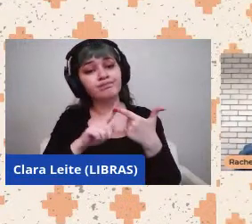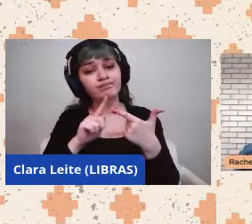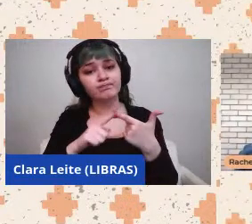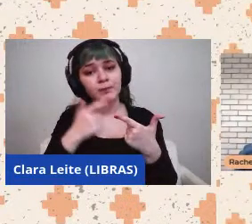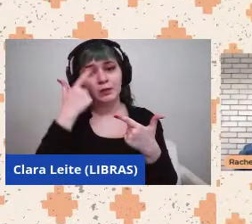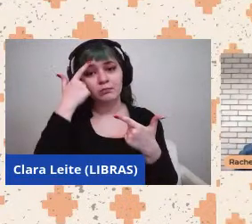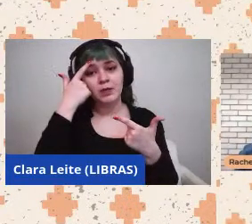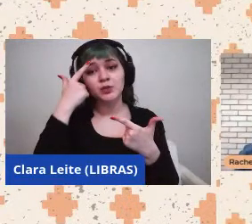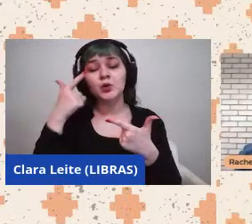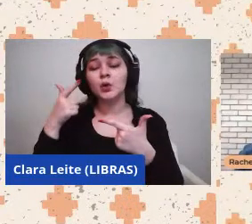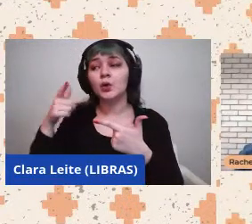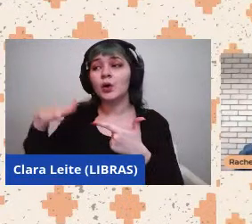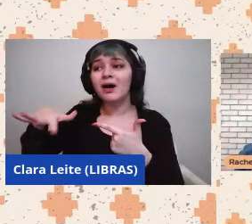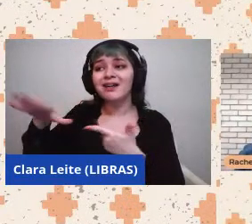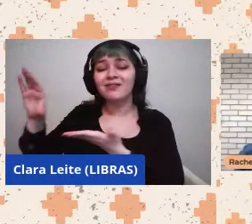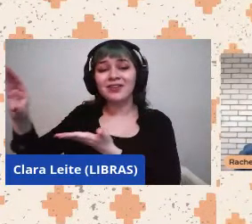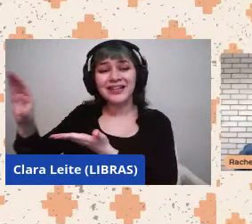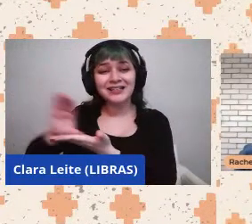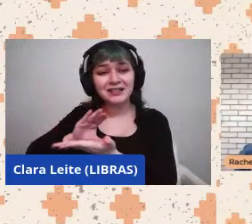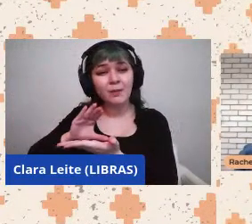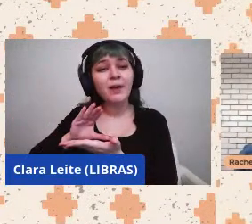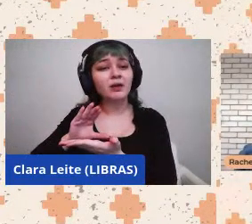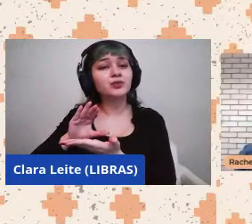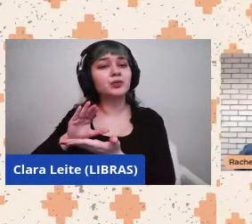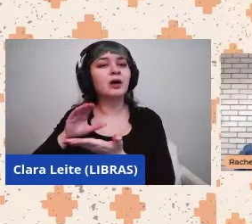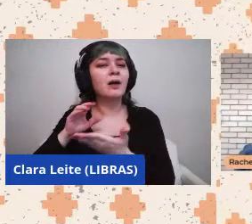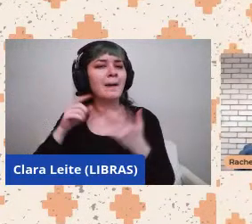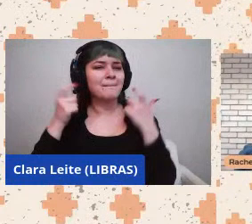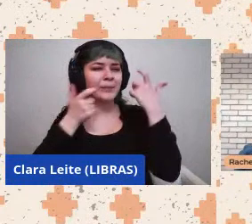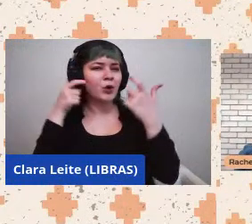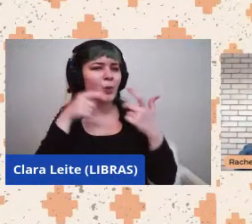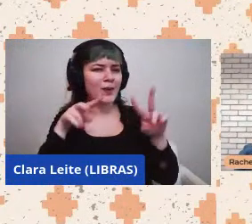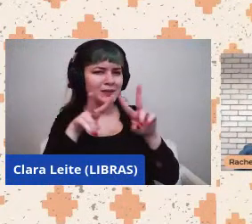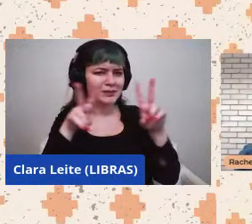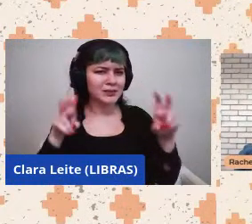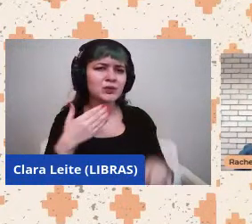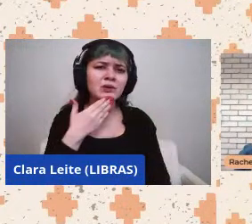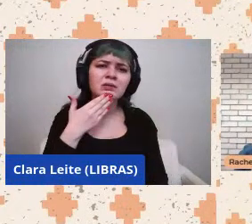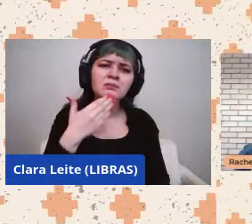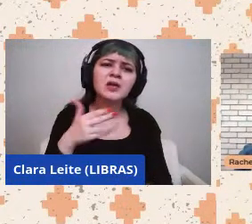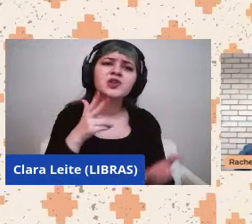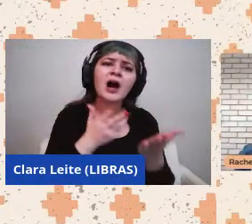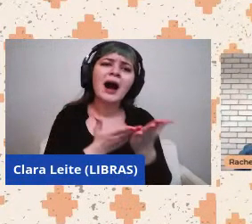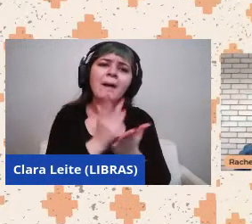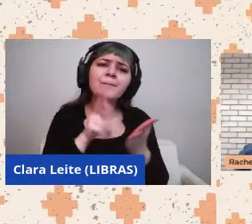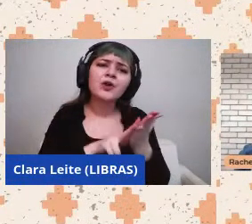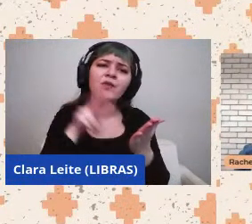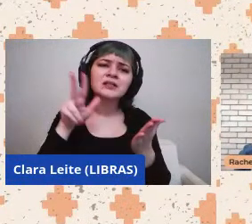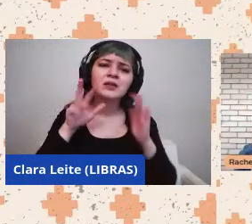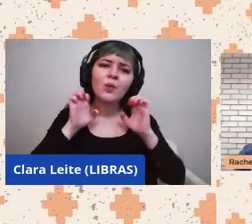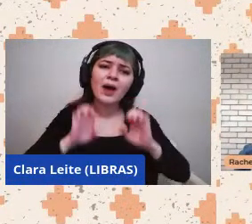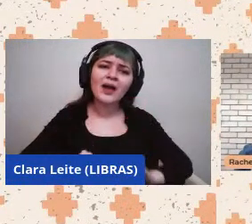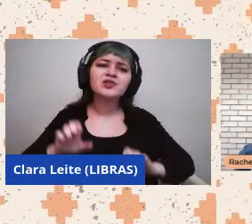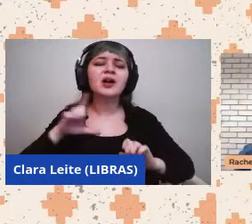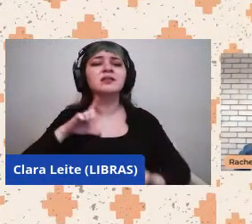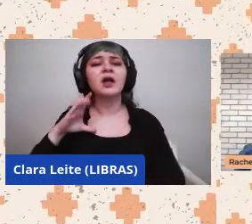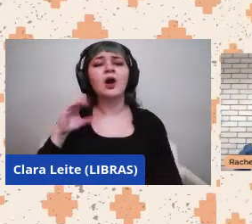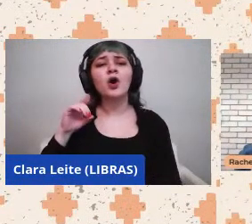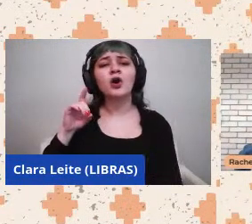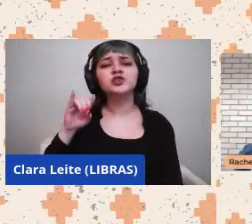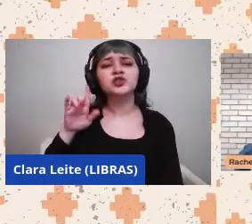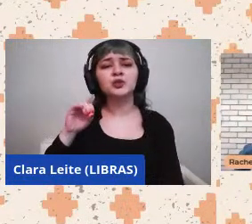funding bodies have been driving this agenda, and they require ethical approval and often have their own codes of ethical